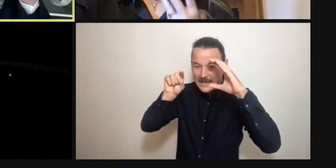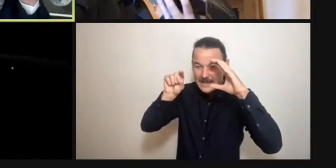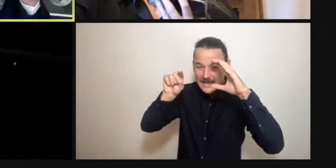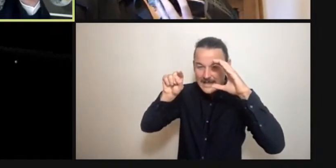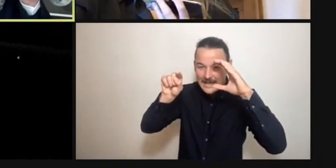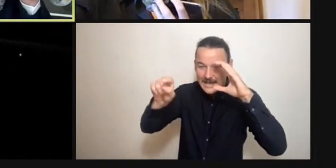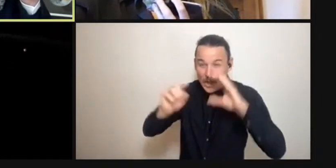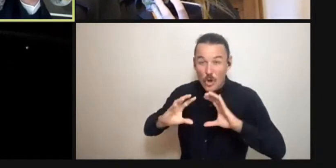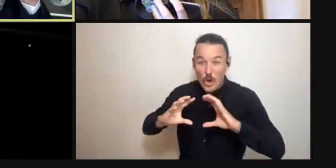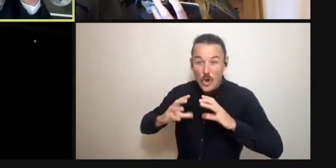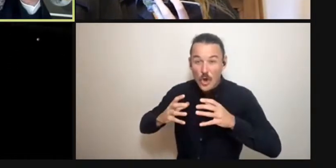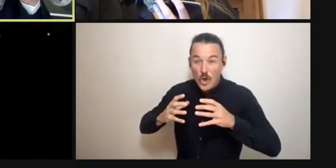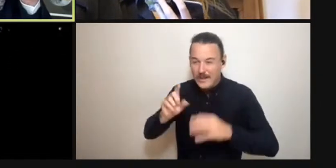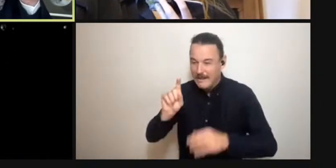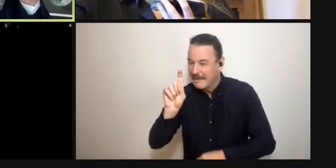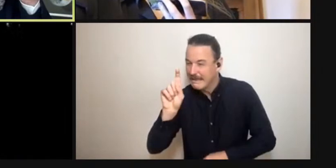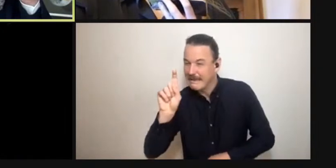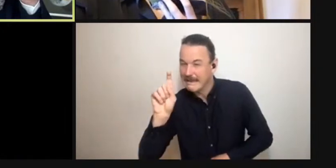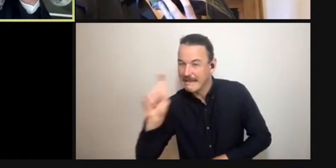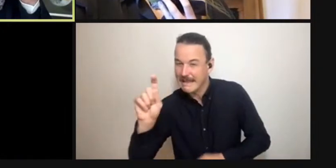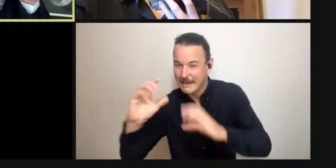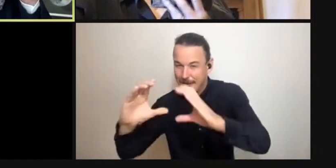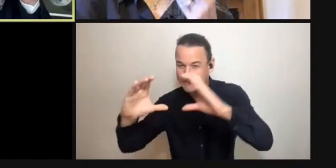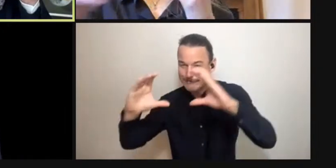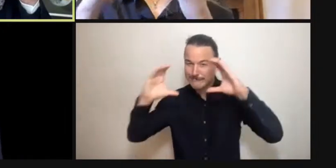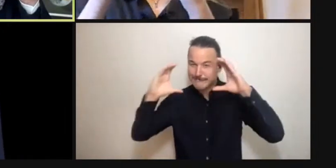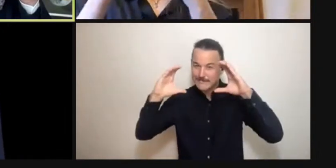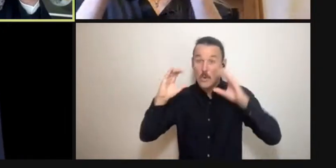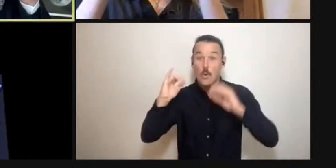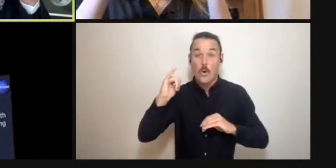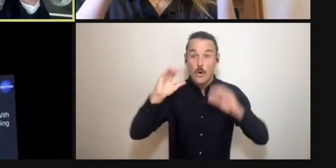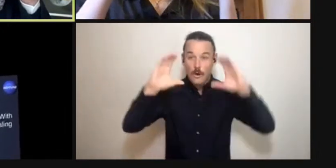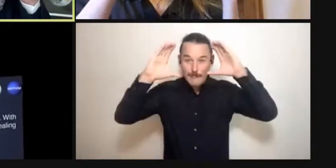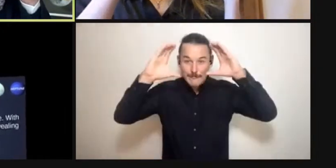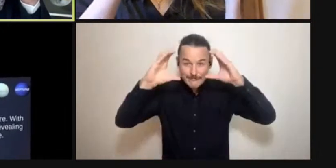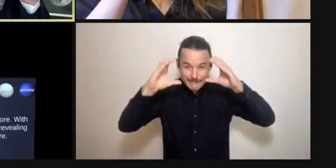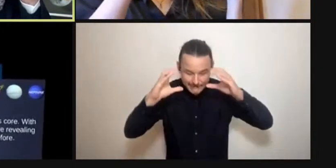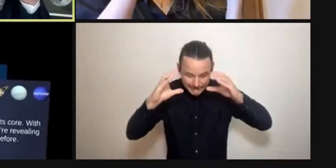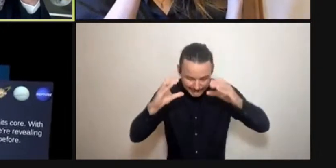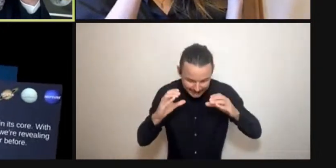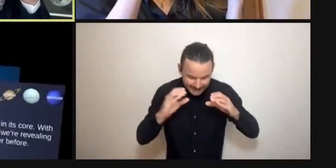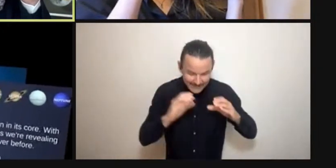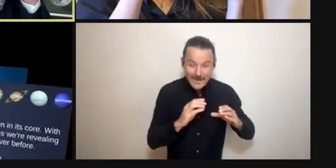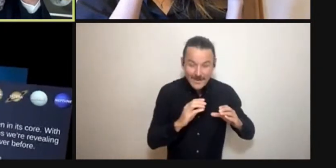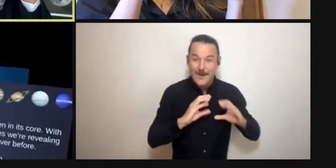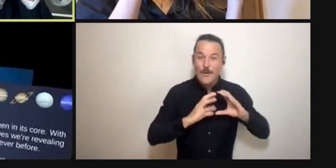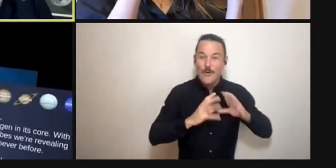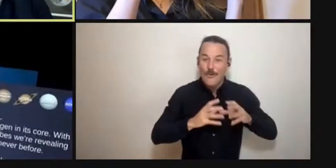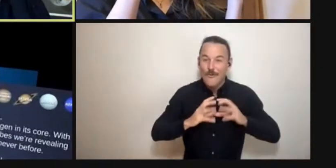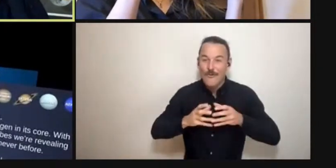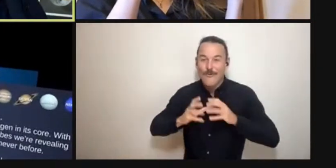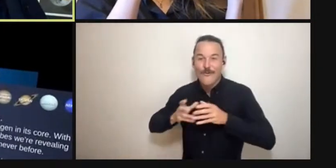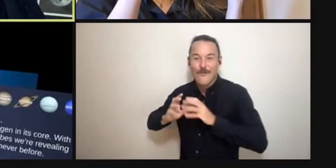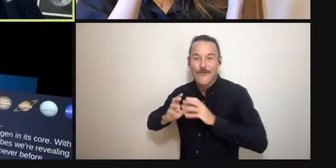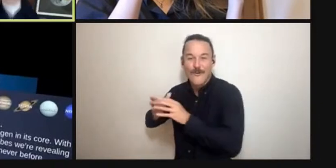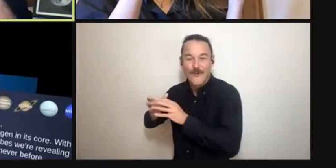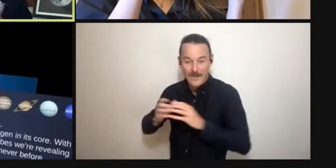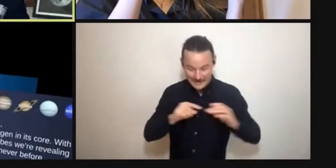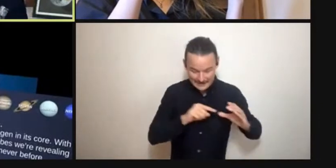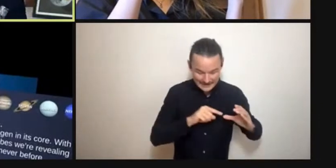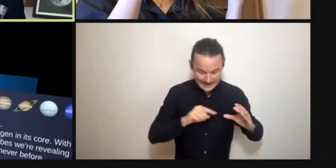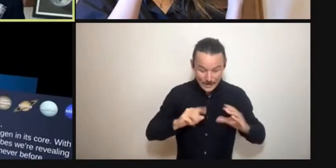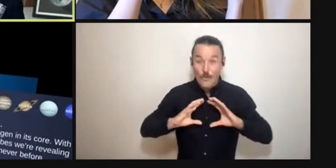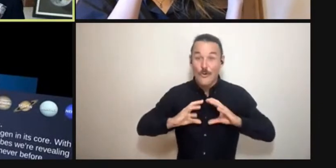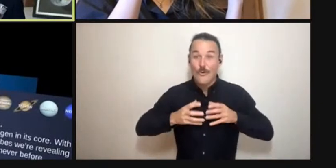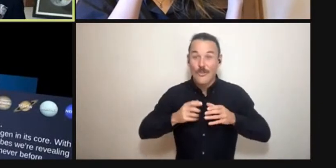to the menu down below and you see all the planets. You can see Earth. If you hover on with the green icon and you click, you will be